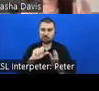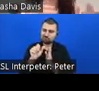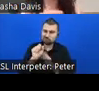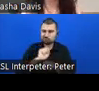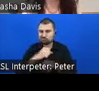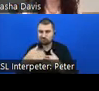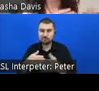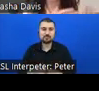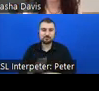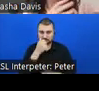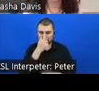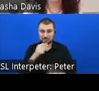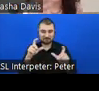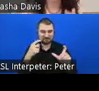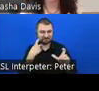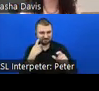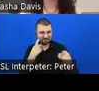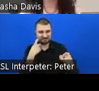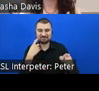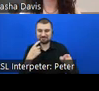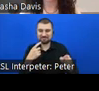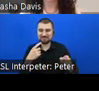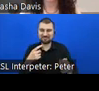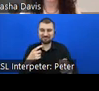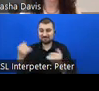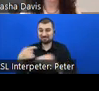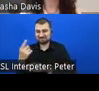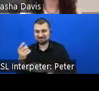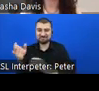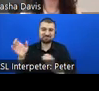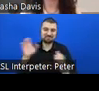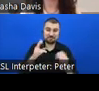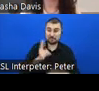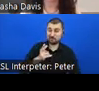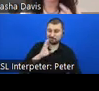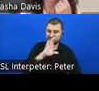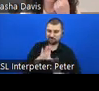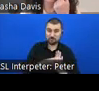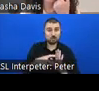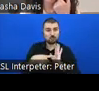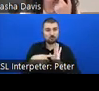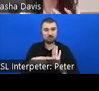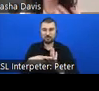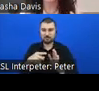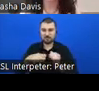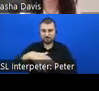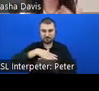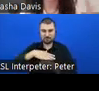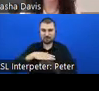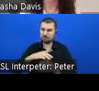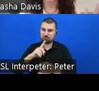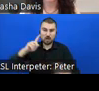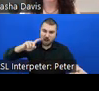from the one like I just showed you from today versus the historical photos show that the space has not changed very